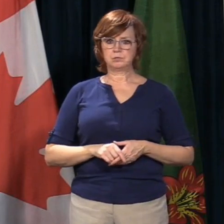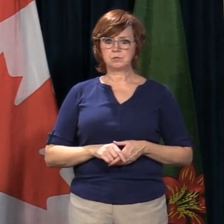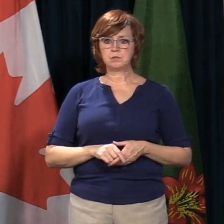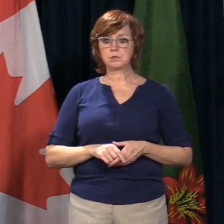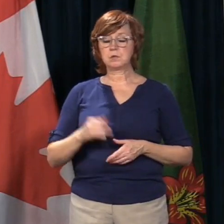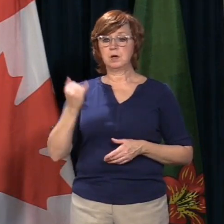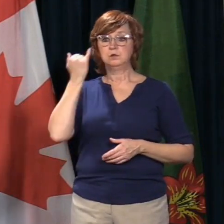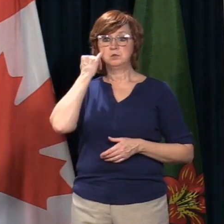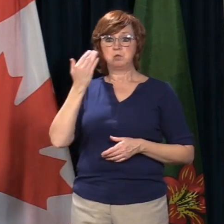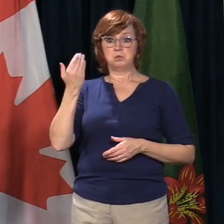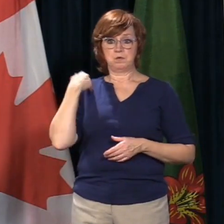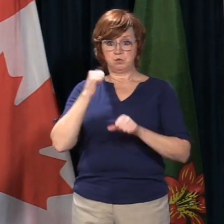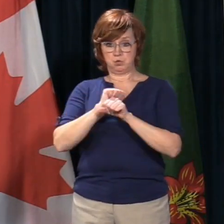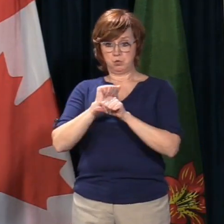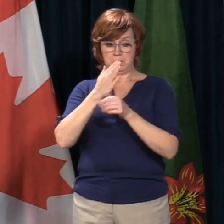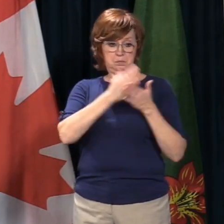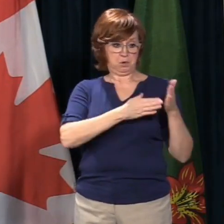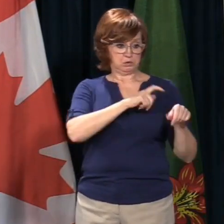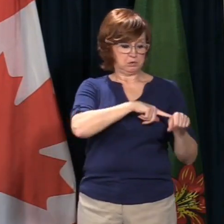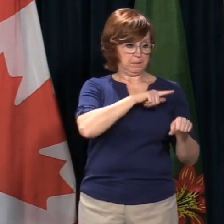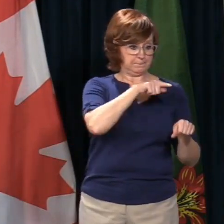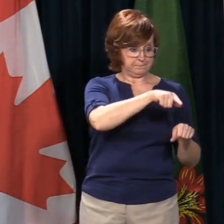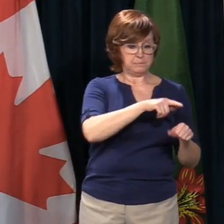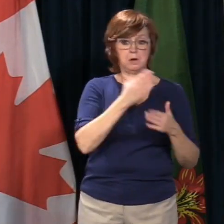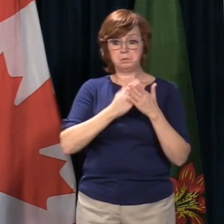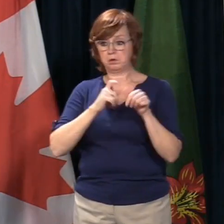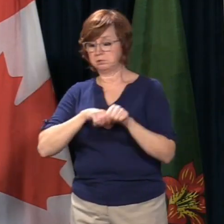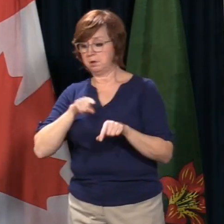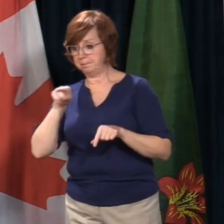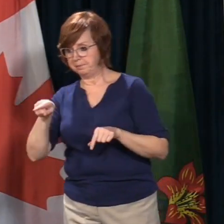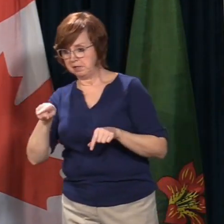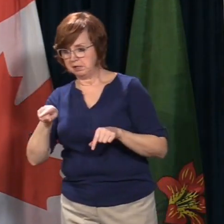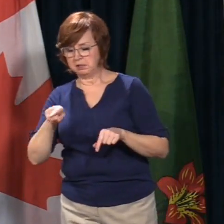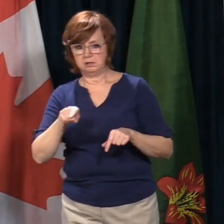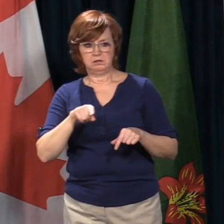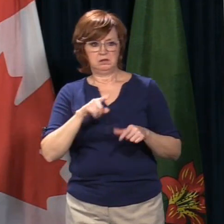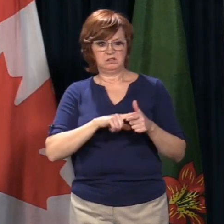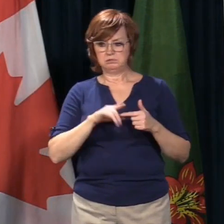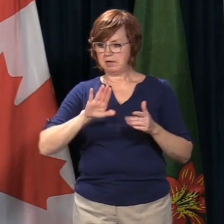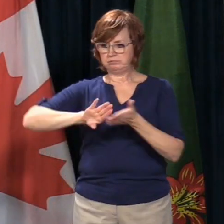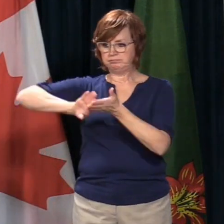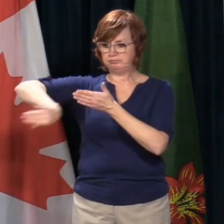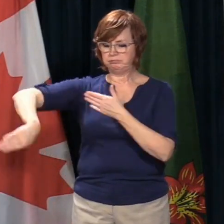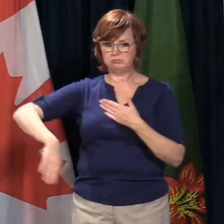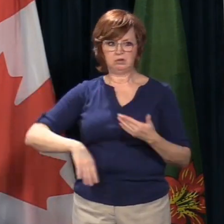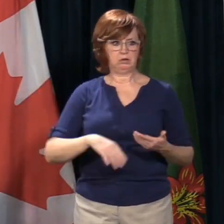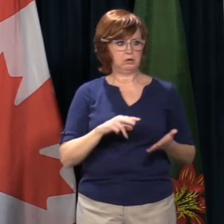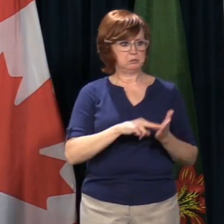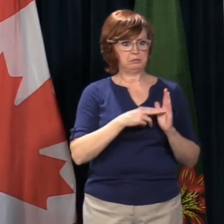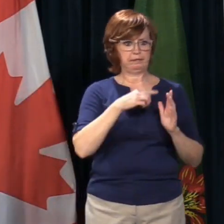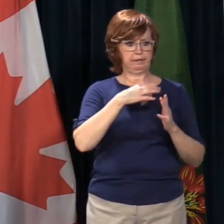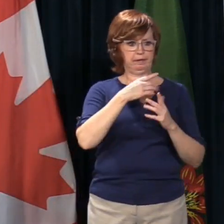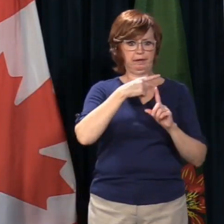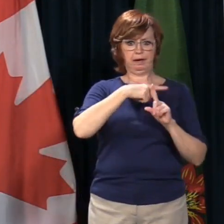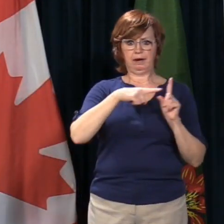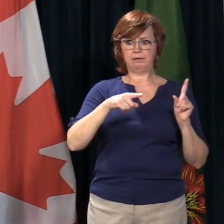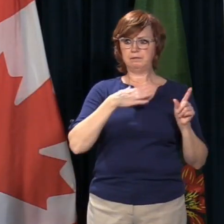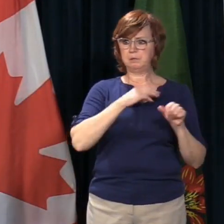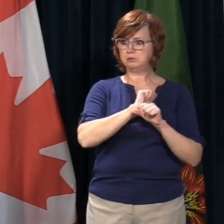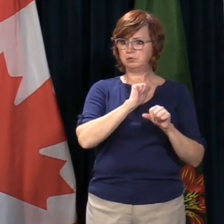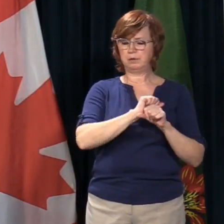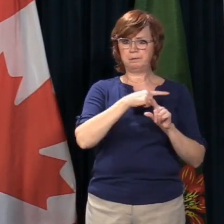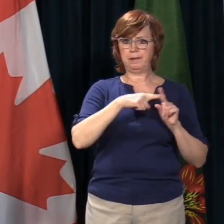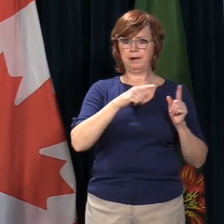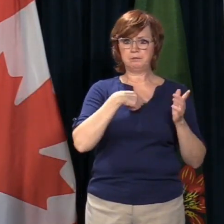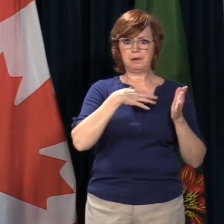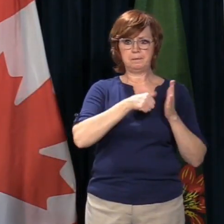would have received prior to that. So that is an important part of our cohorting rollout